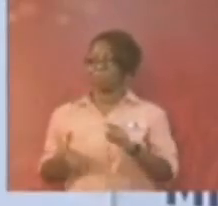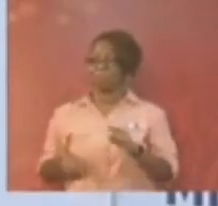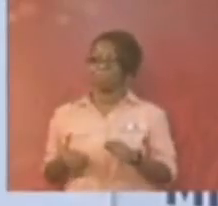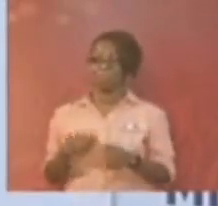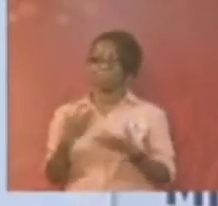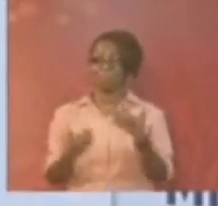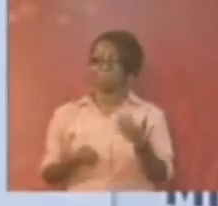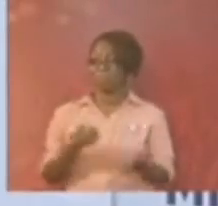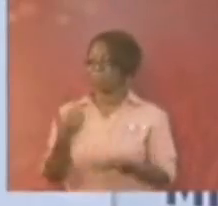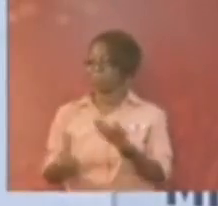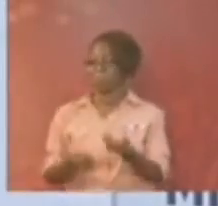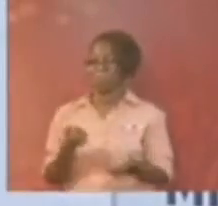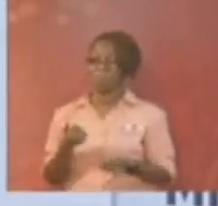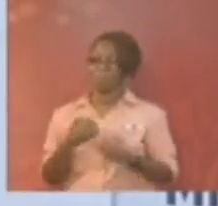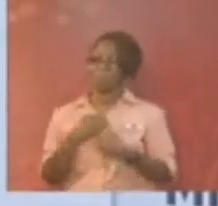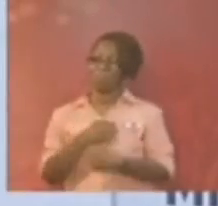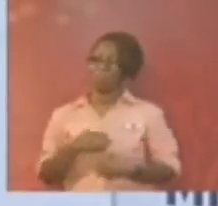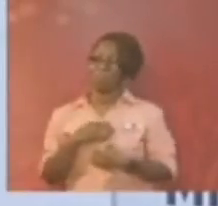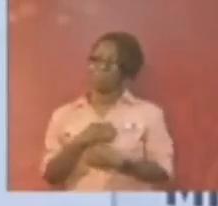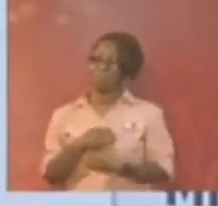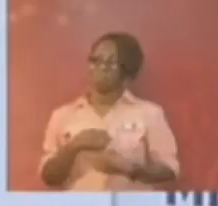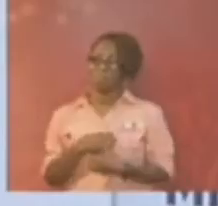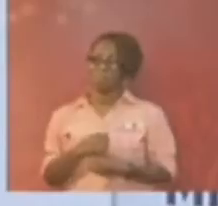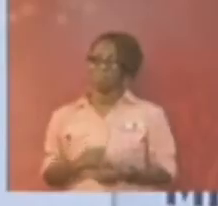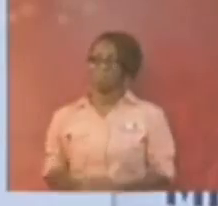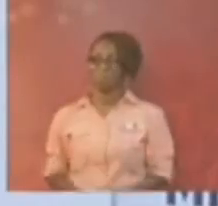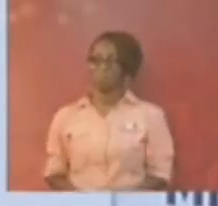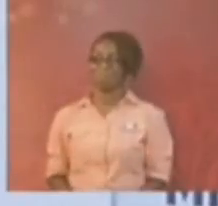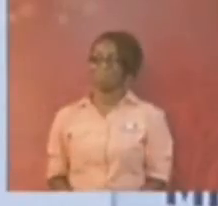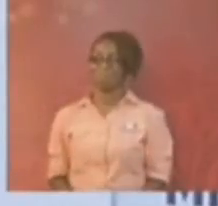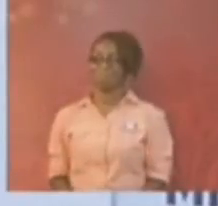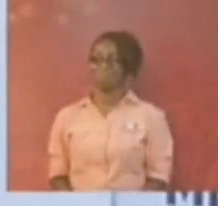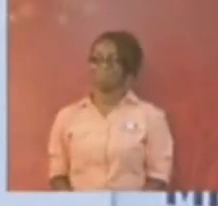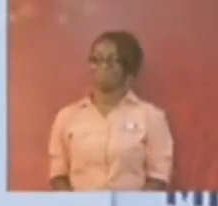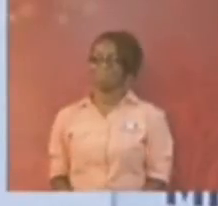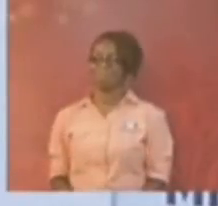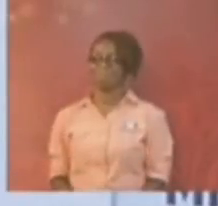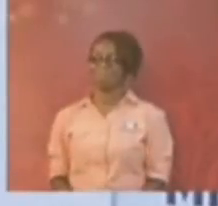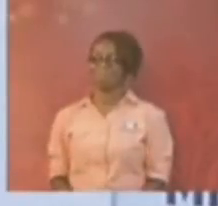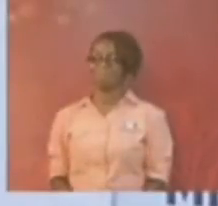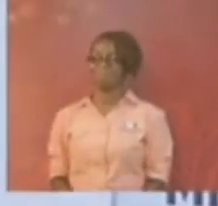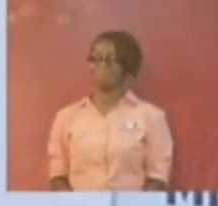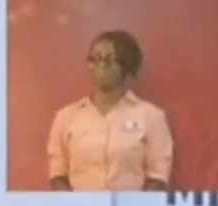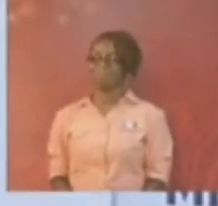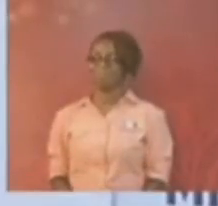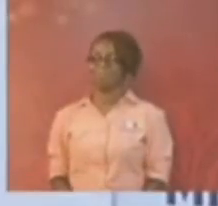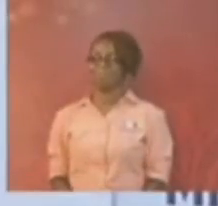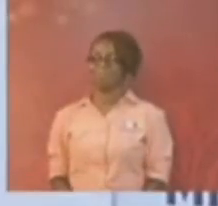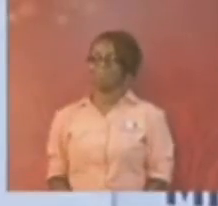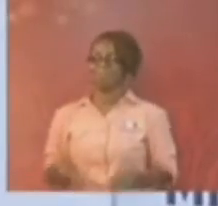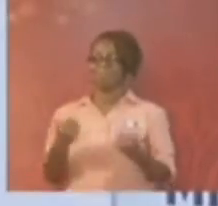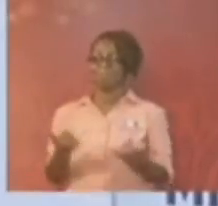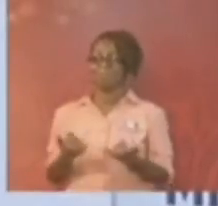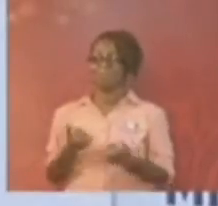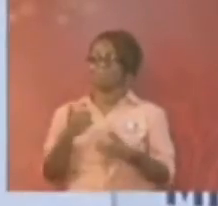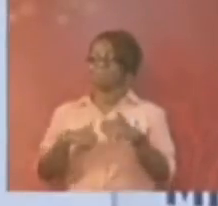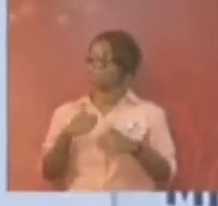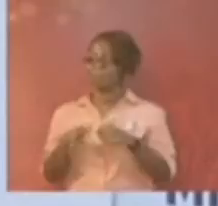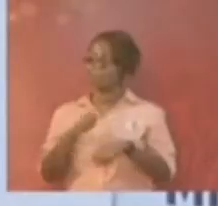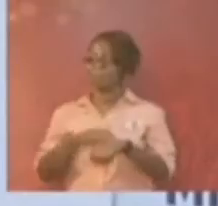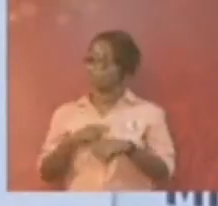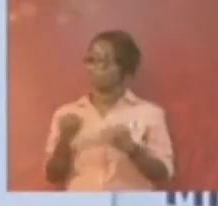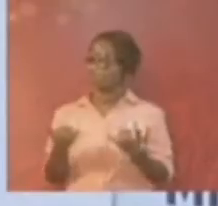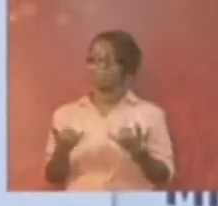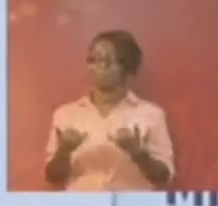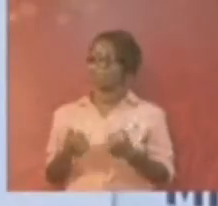the Christmas festivities they normally like. And those people are going through a difficult time right now, and will go through a